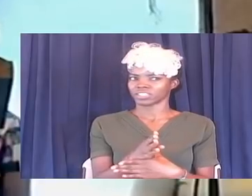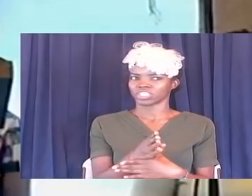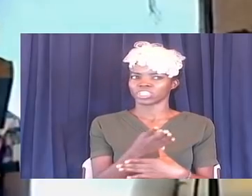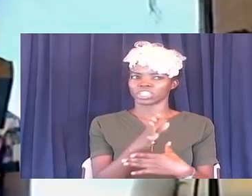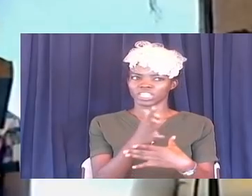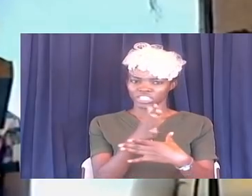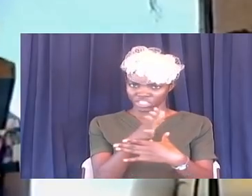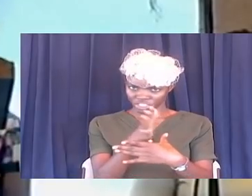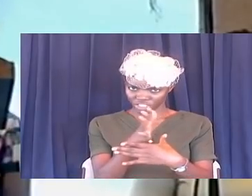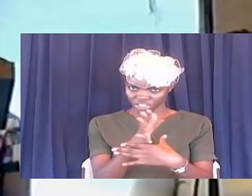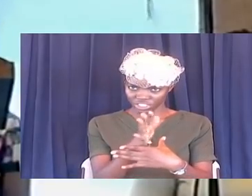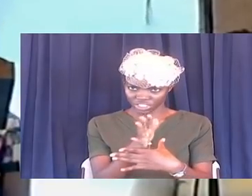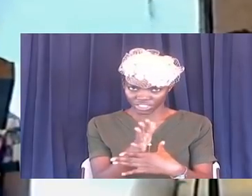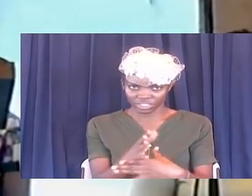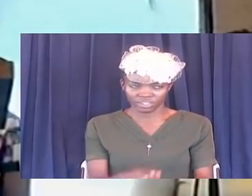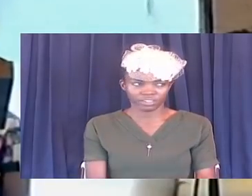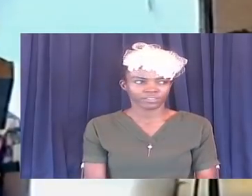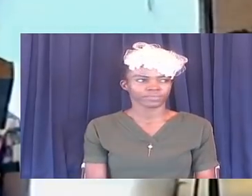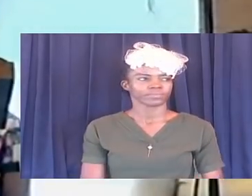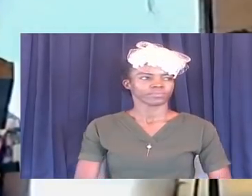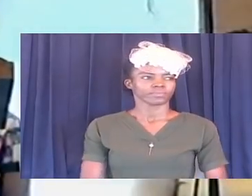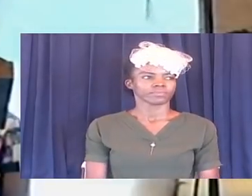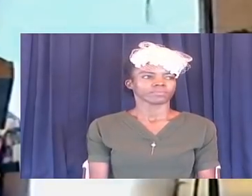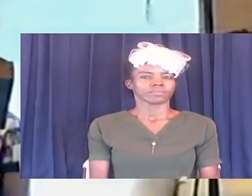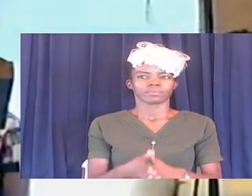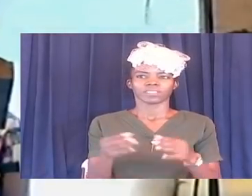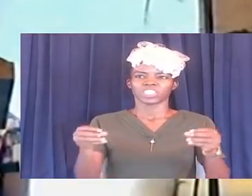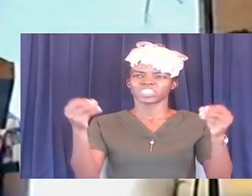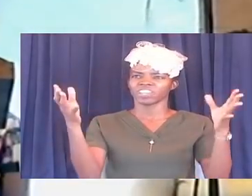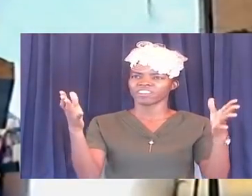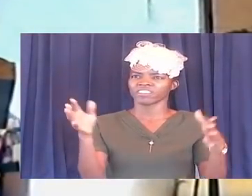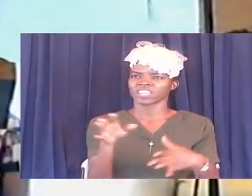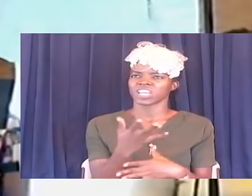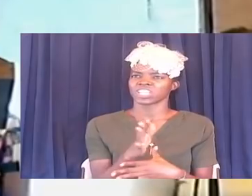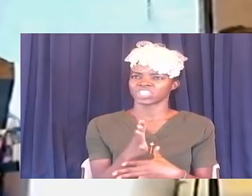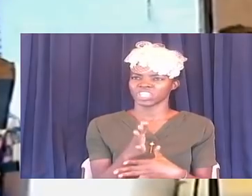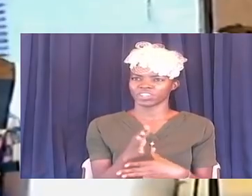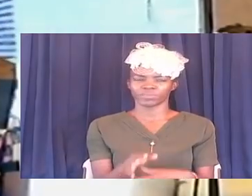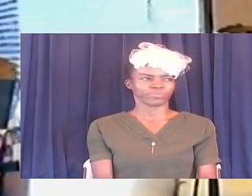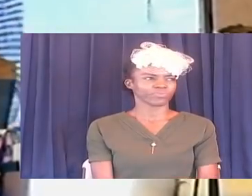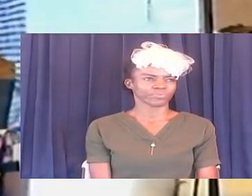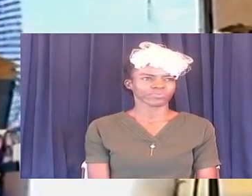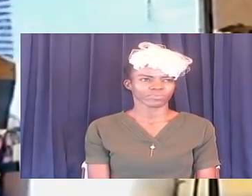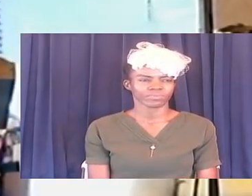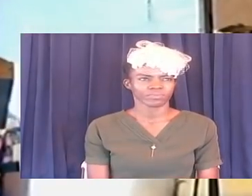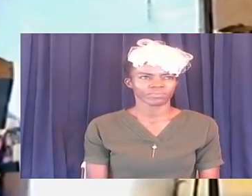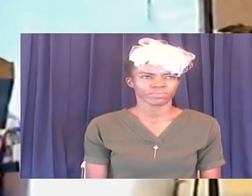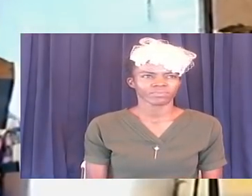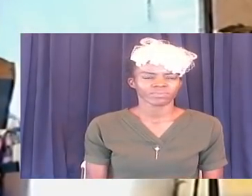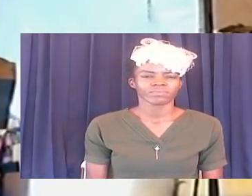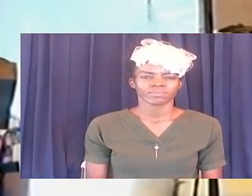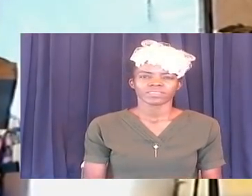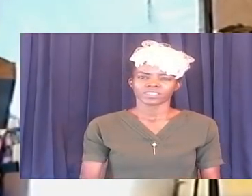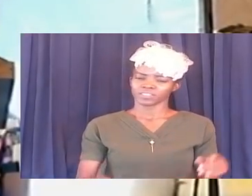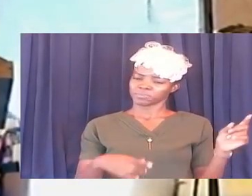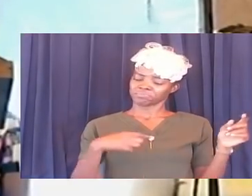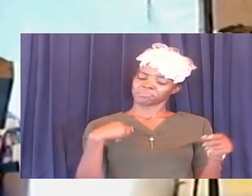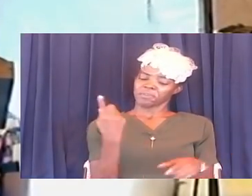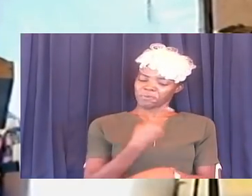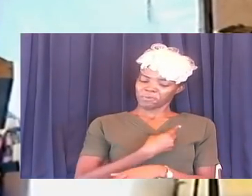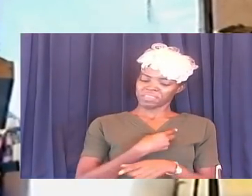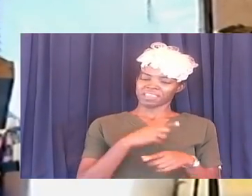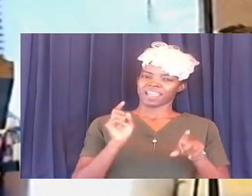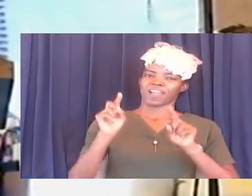forth. Hallelujah. So we'll be going through the sermon. We'll be going on the mountain today. Somebody